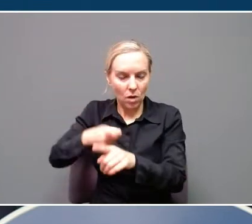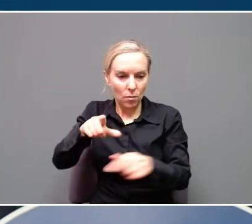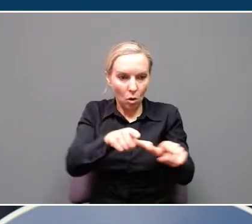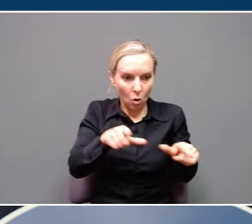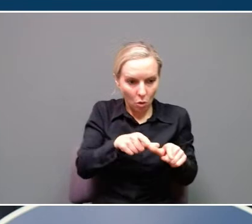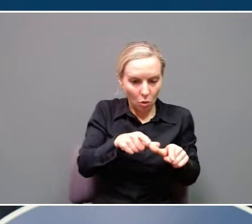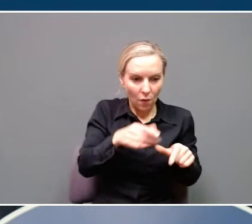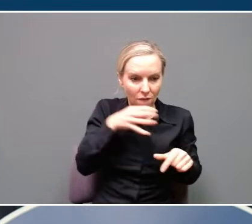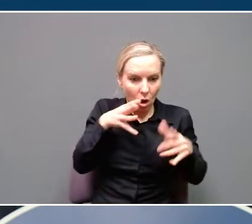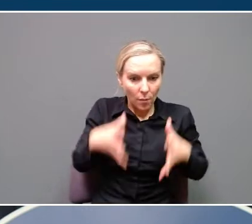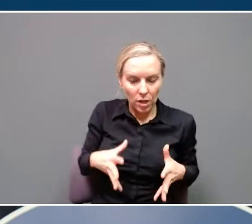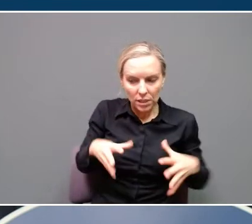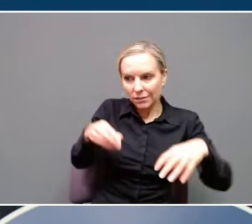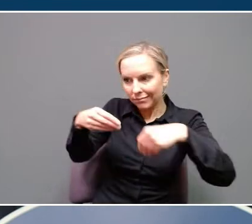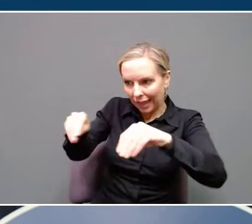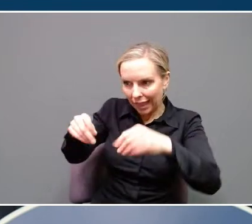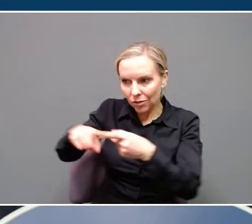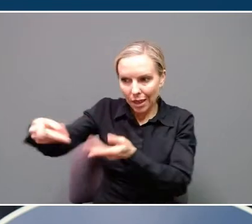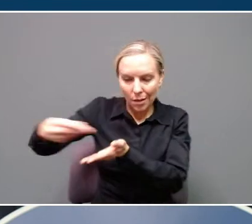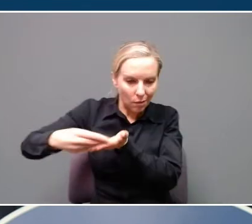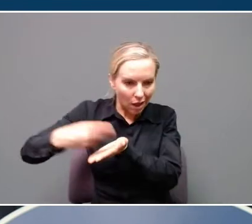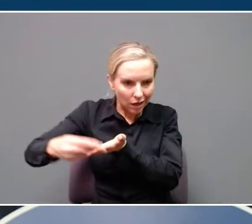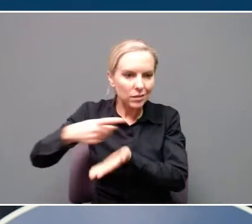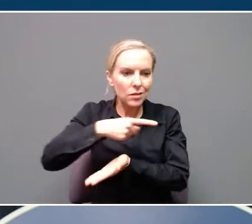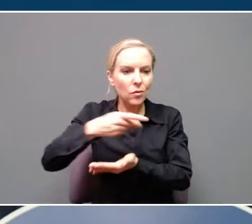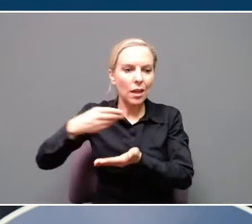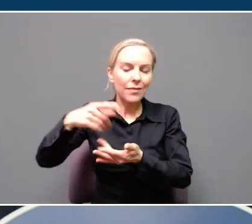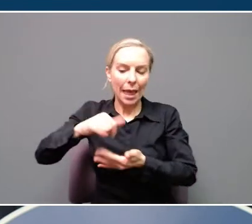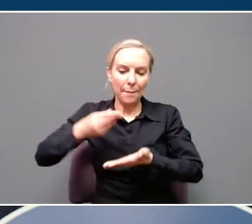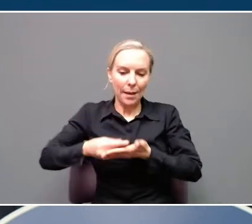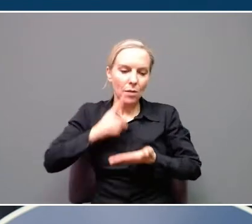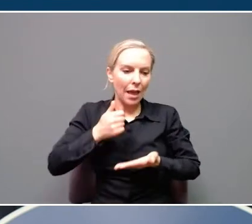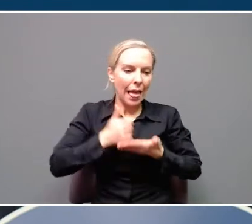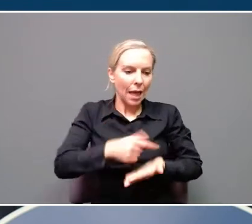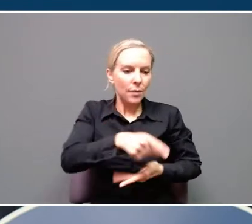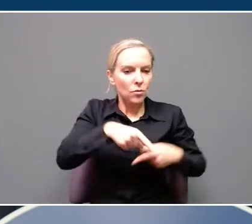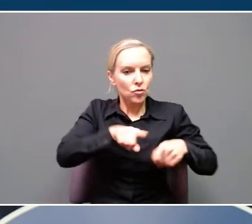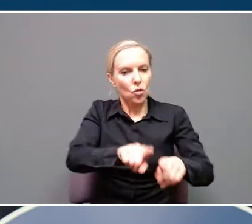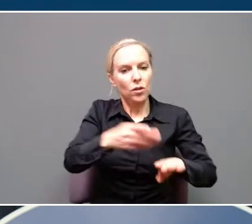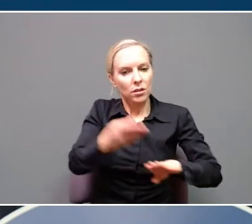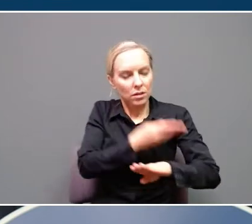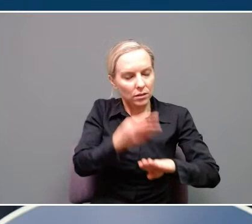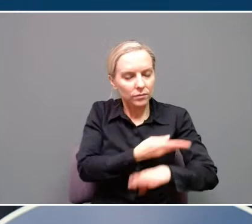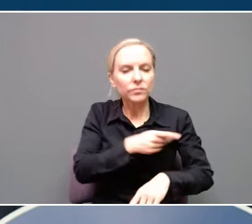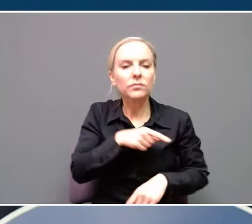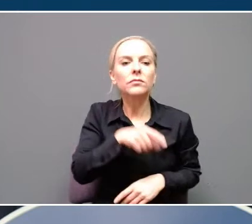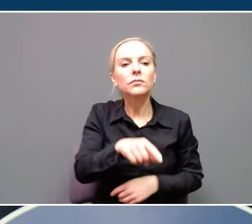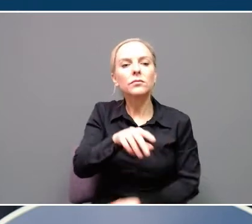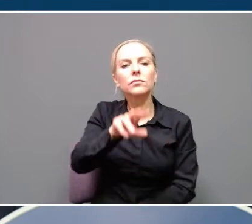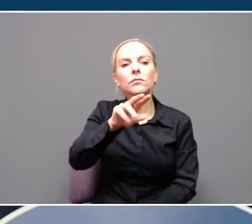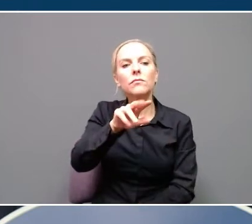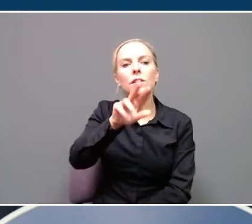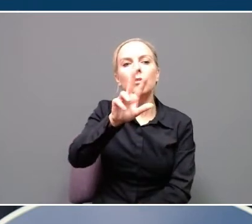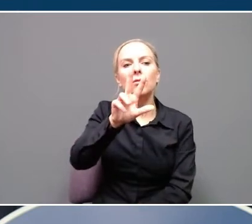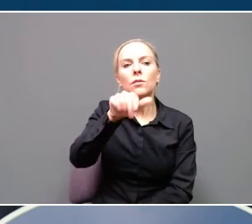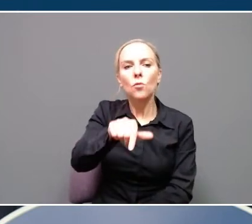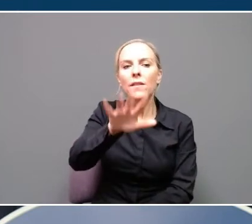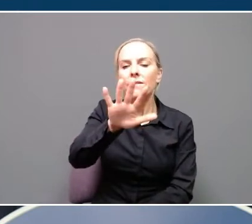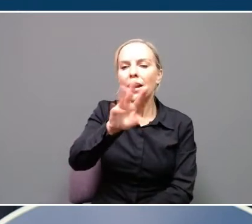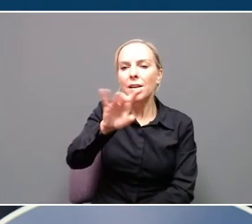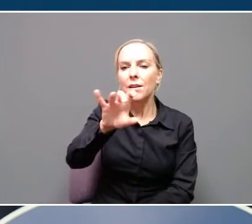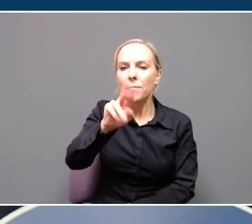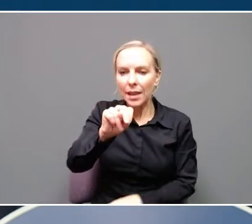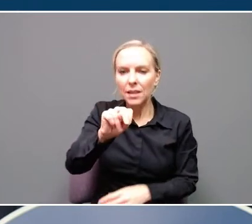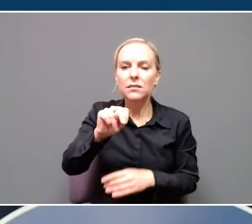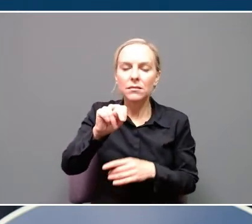repairing. At full capacity, Mayfield Grain stores over 6.5 million bushels of grain, but it's not going to be able to do